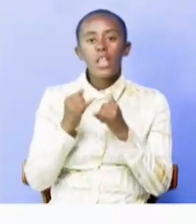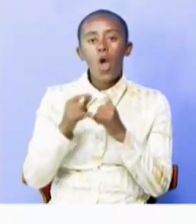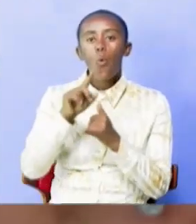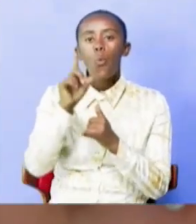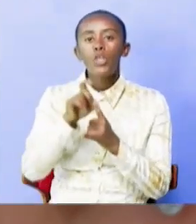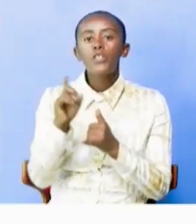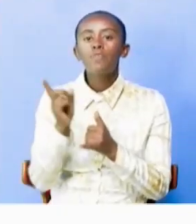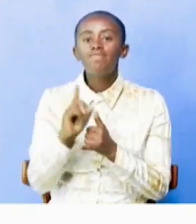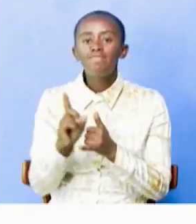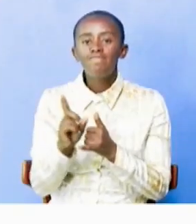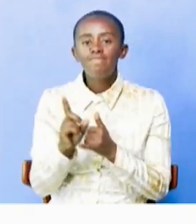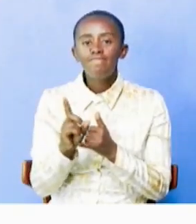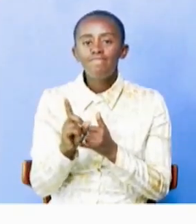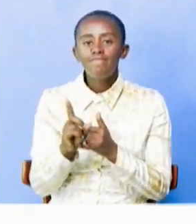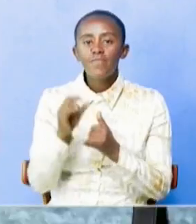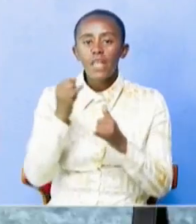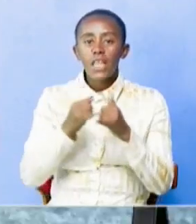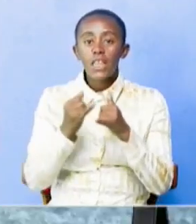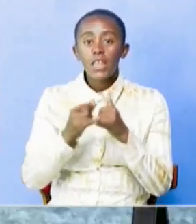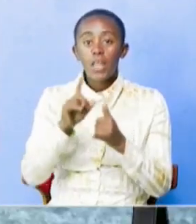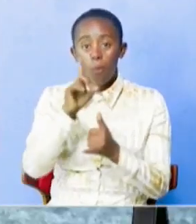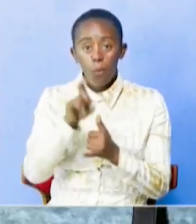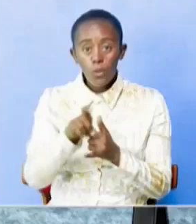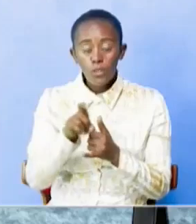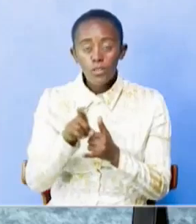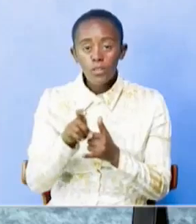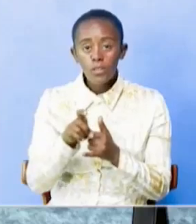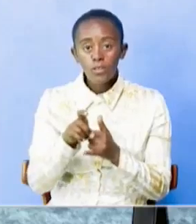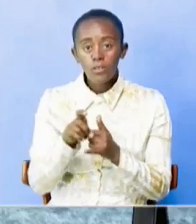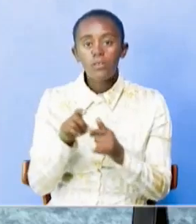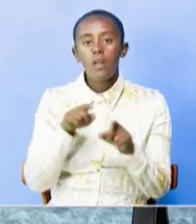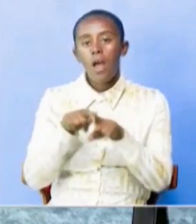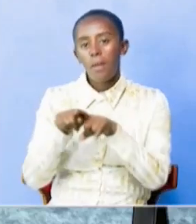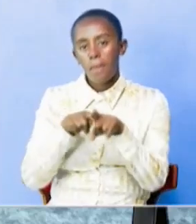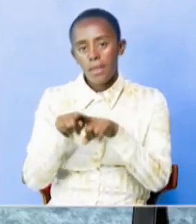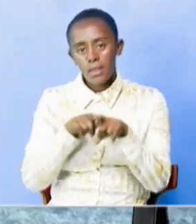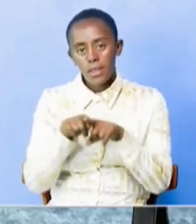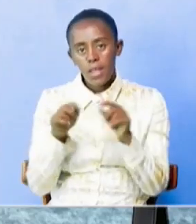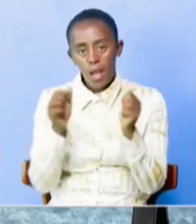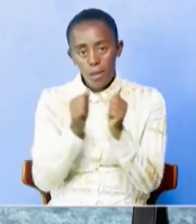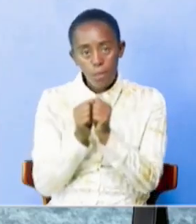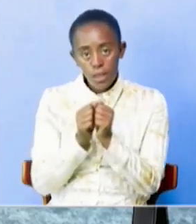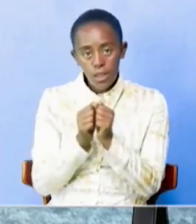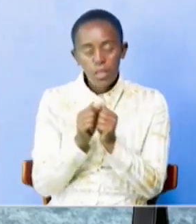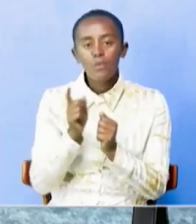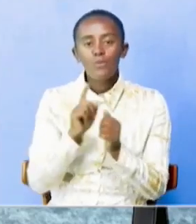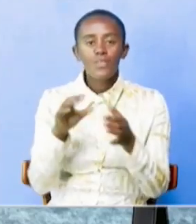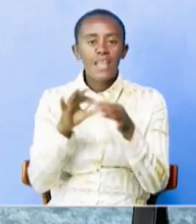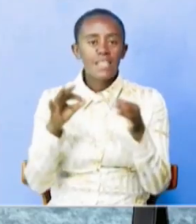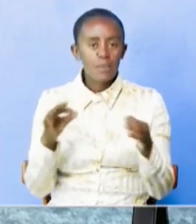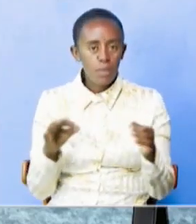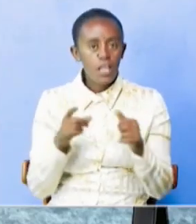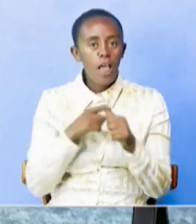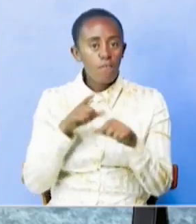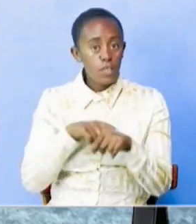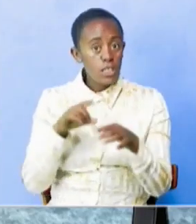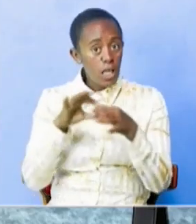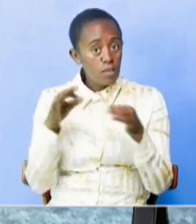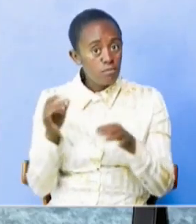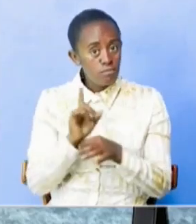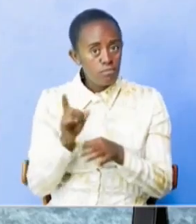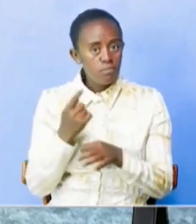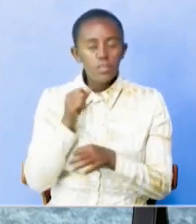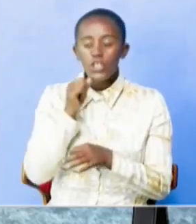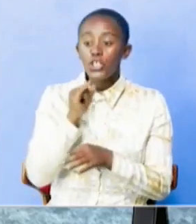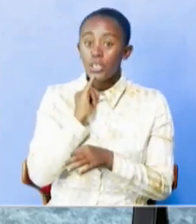what? Our tag question should be in agreement with the statement. In the first statement, we said